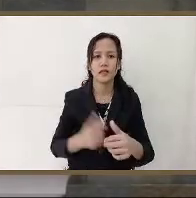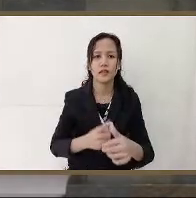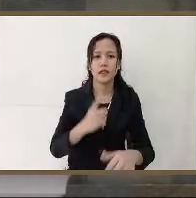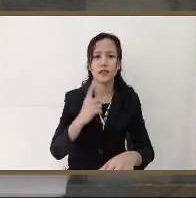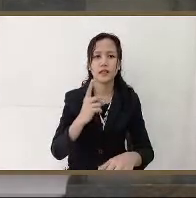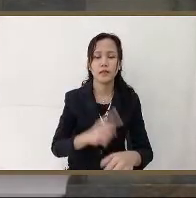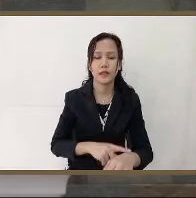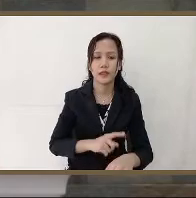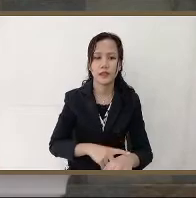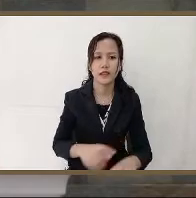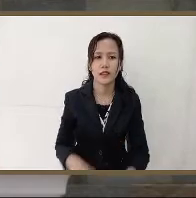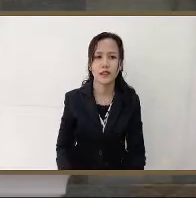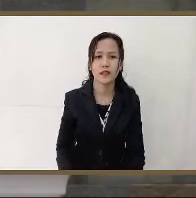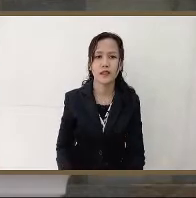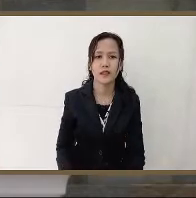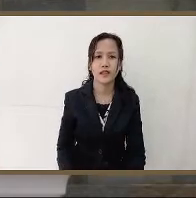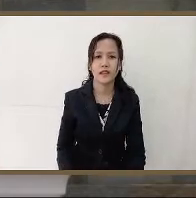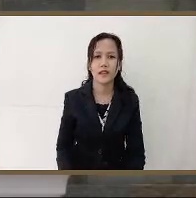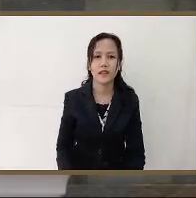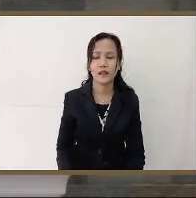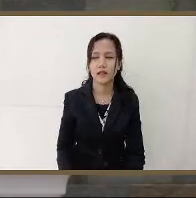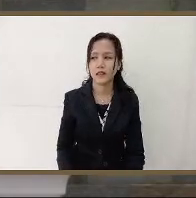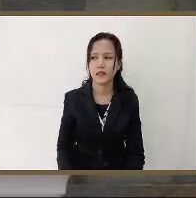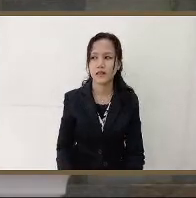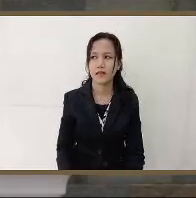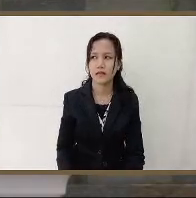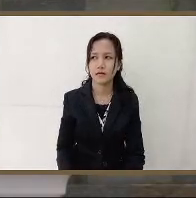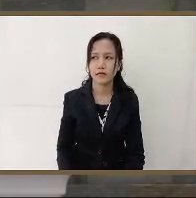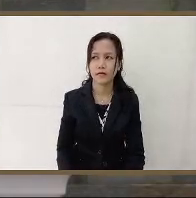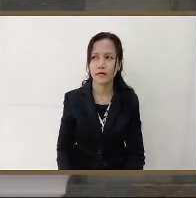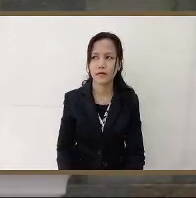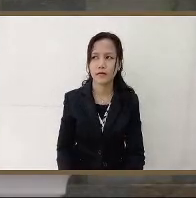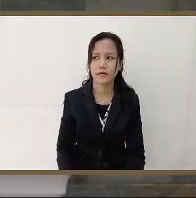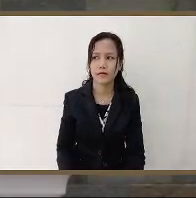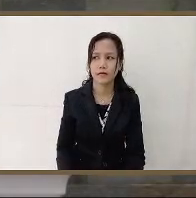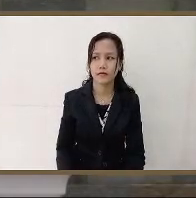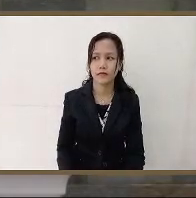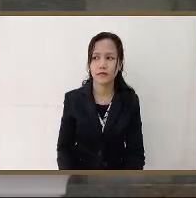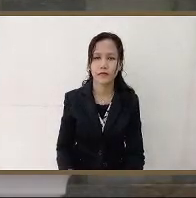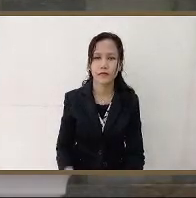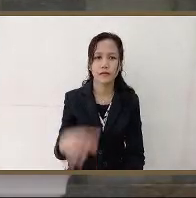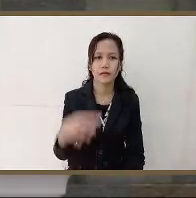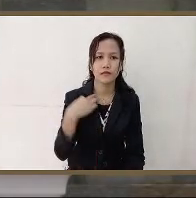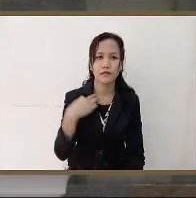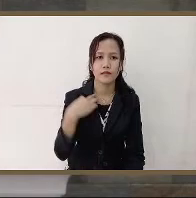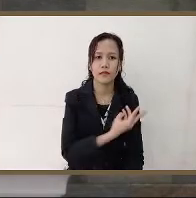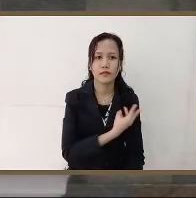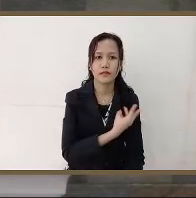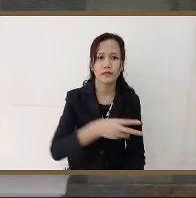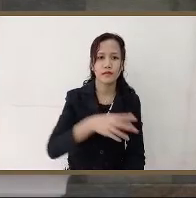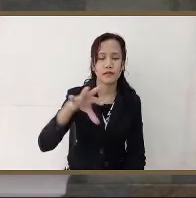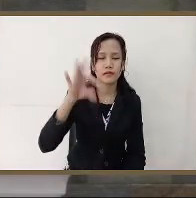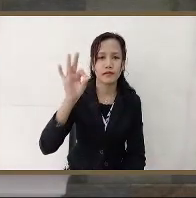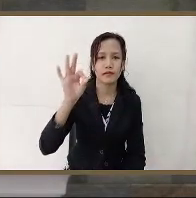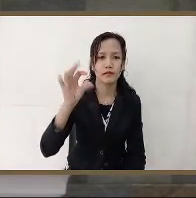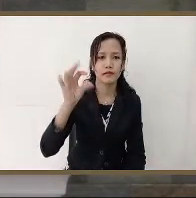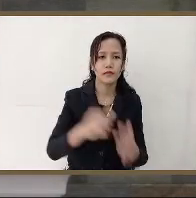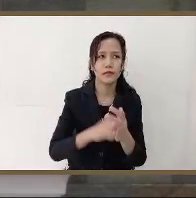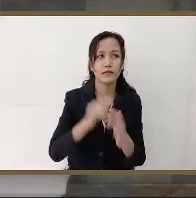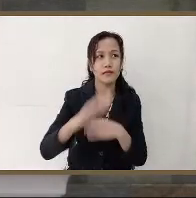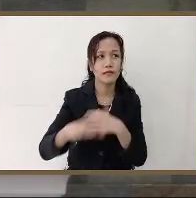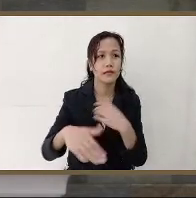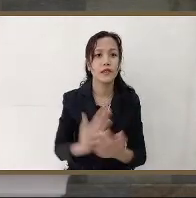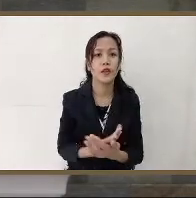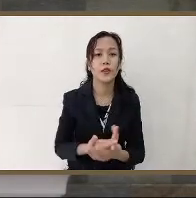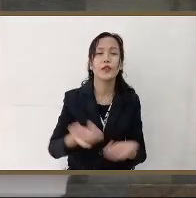2 Samuel during the early years of King David as king, ay makikita po natin dito na lahat ina-address siya sa